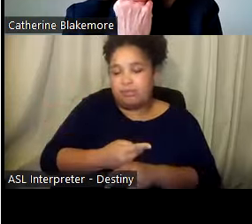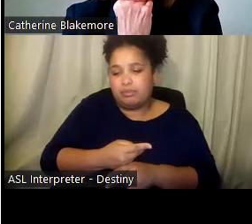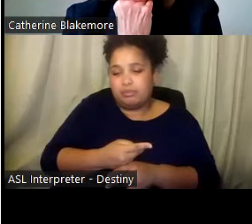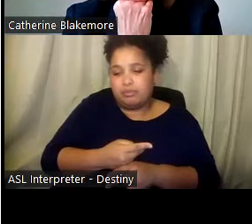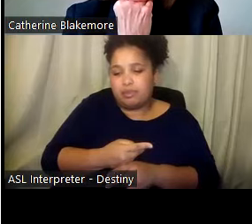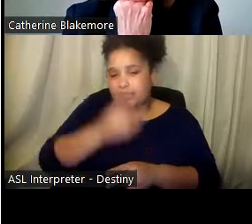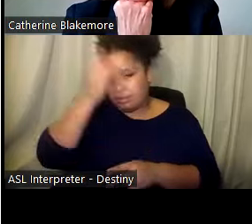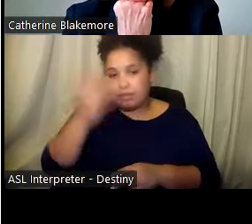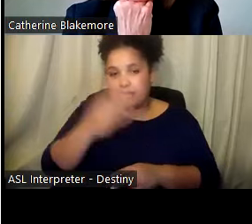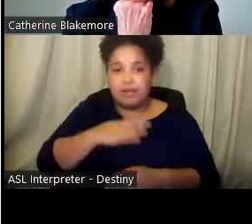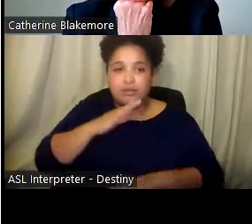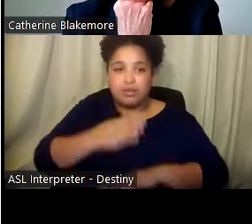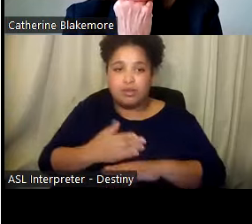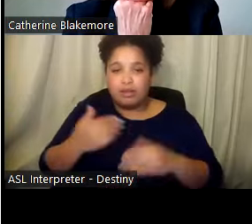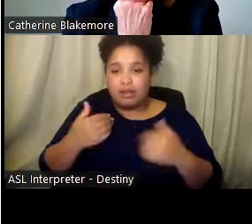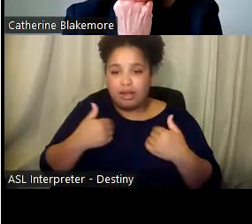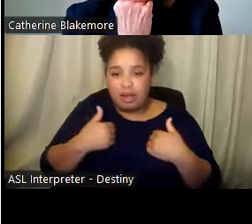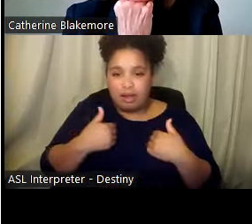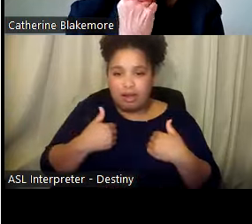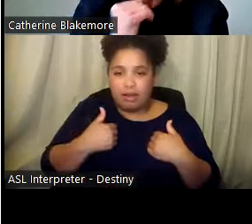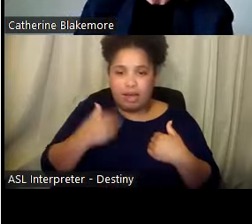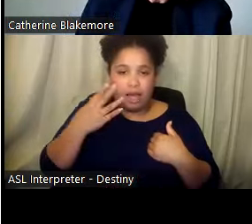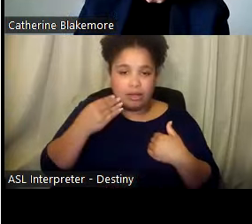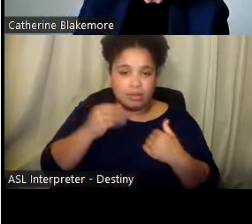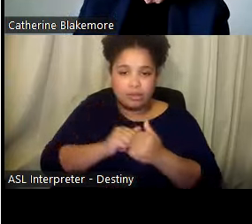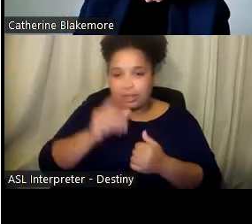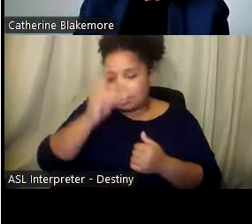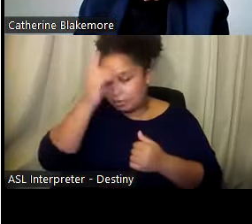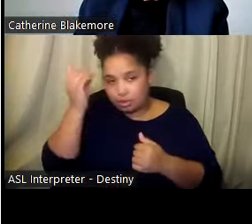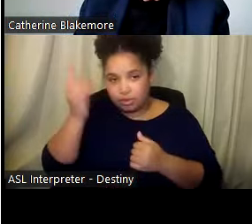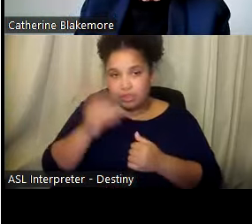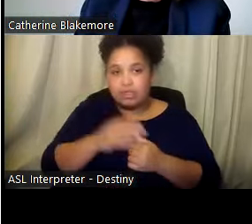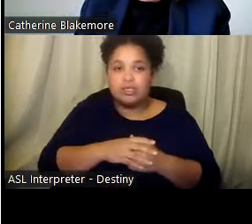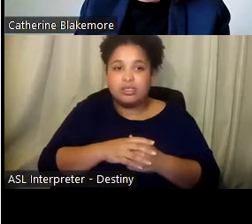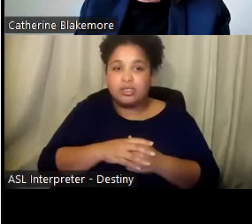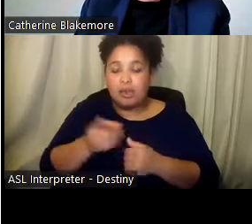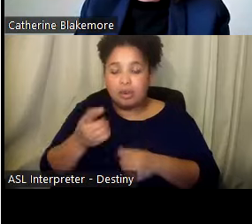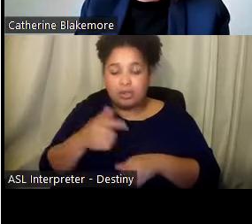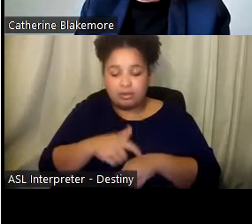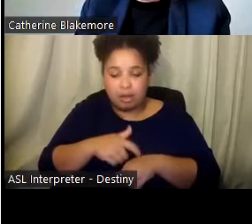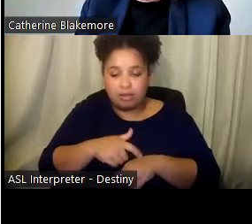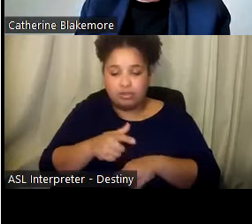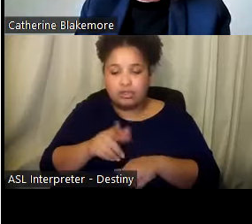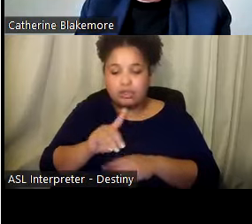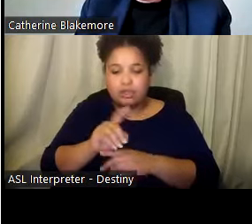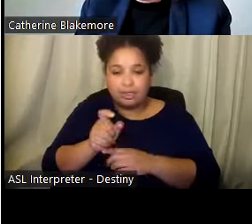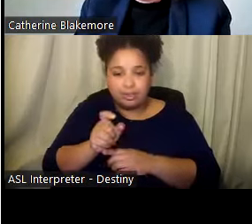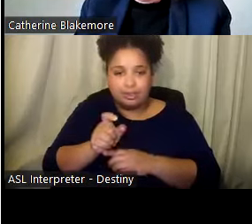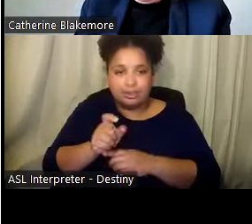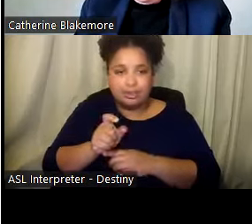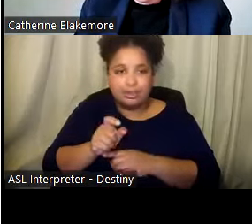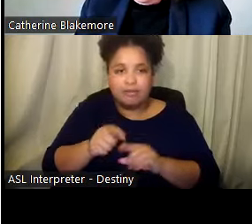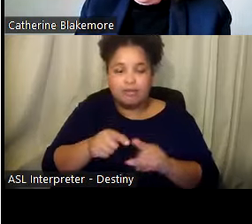My daughter has had experience with dementia and was at one point diagnosed by